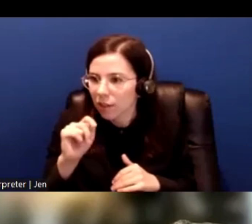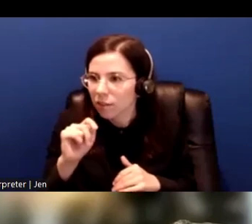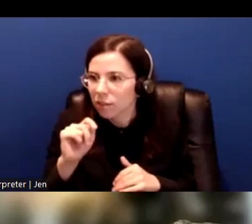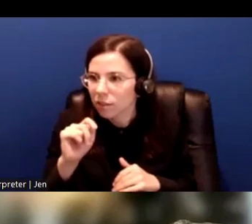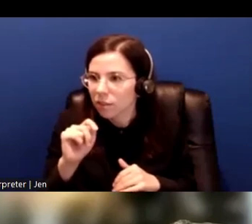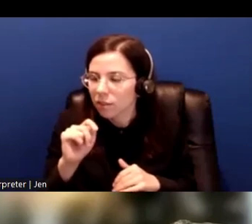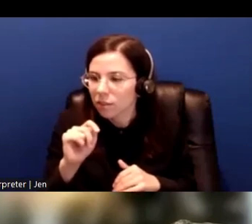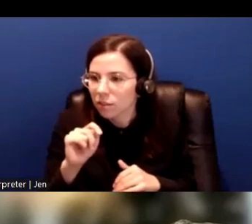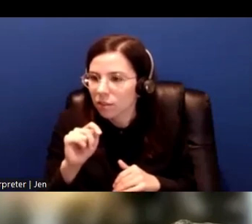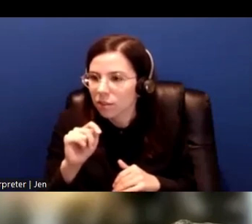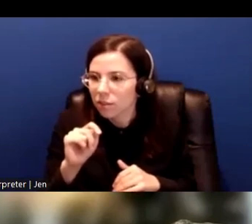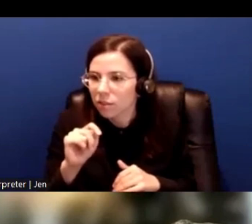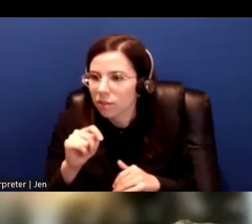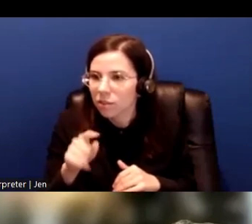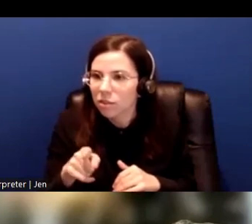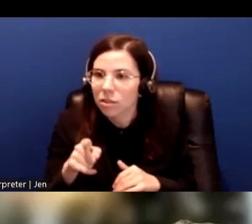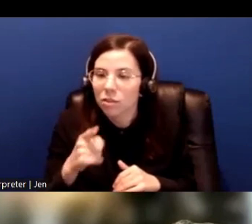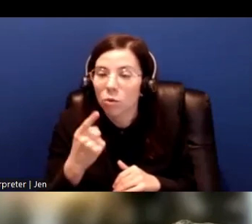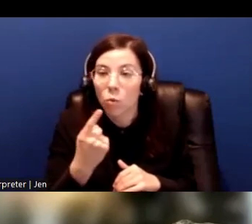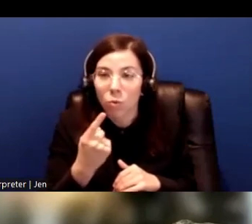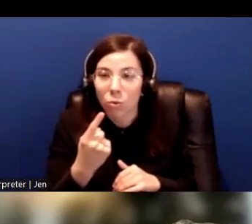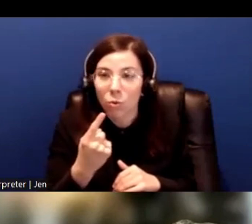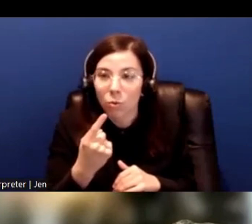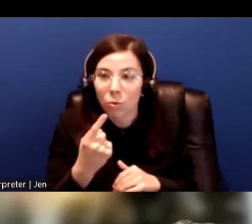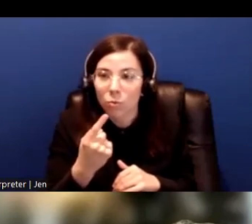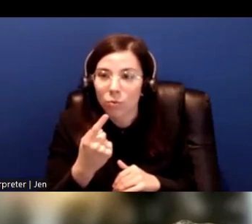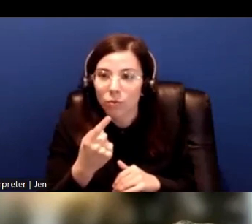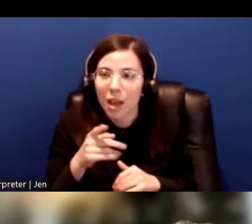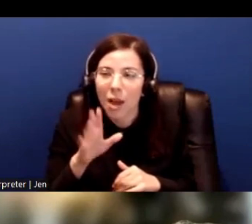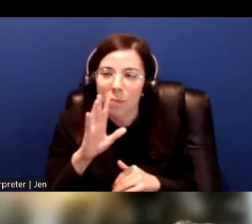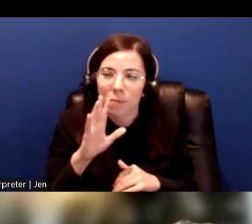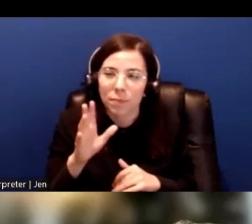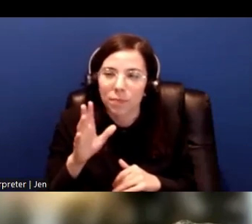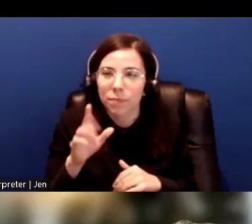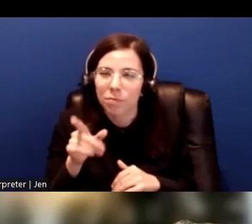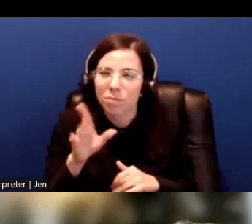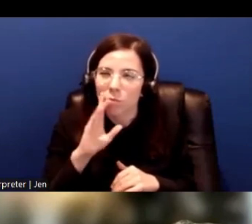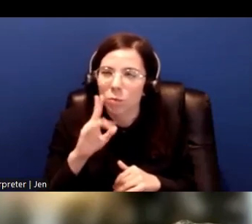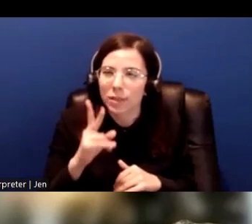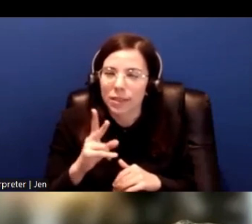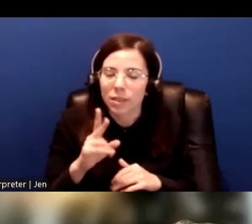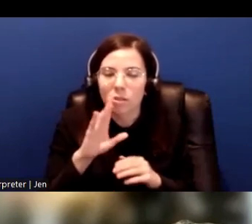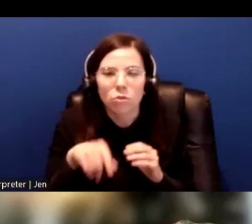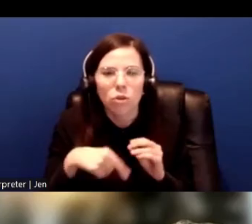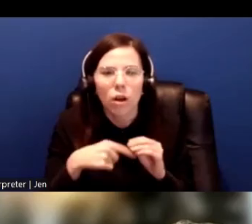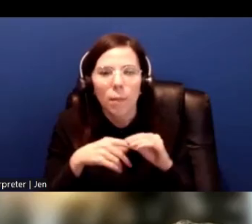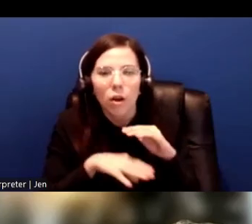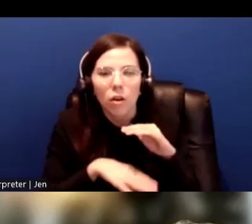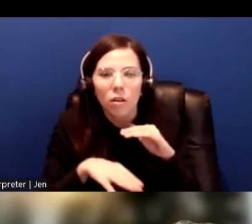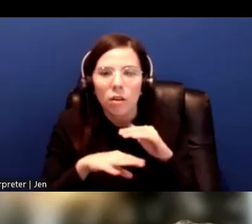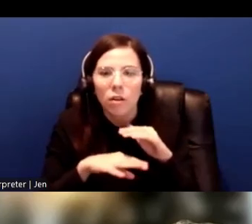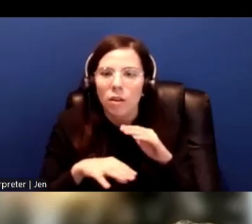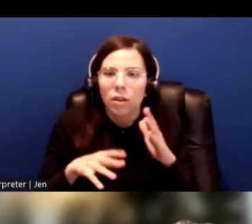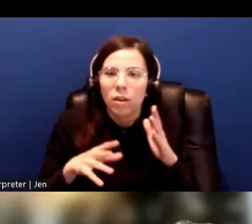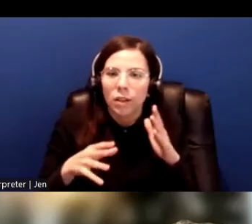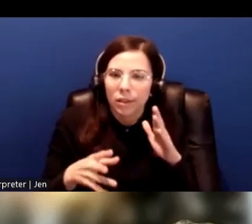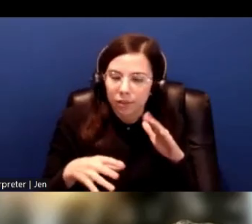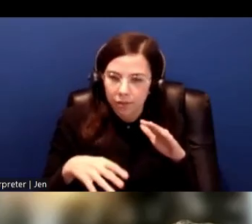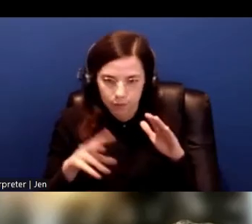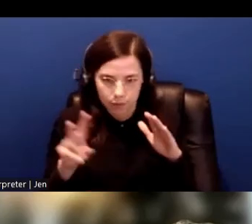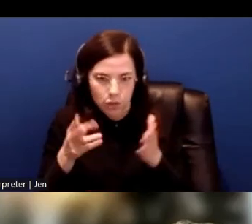them, which you'll see is, that they're going into the foundations of victims' rights law and practice,